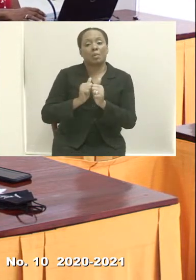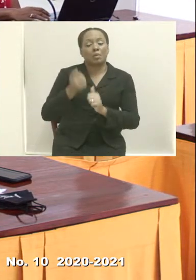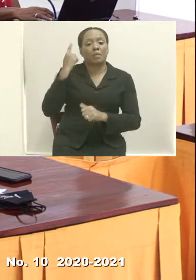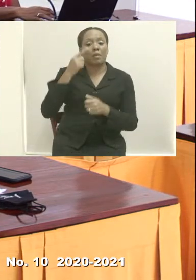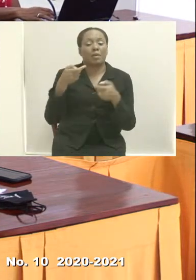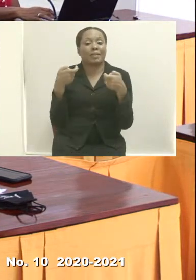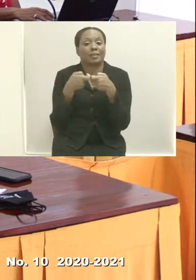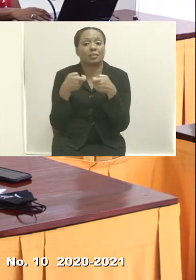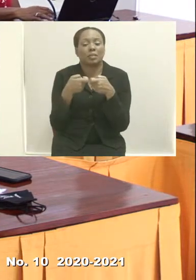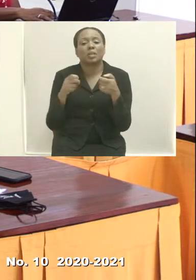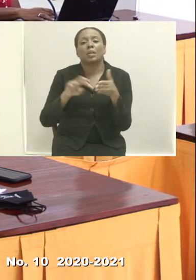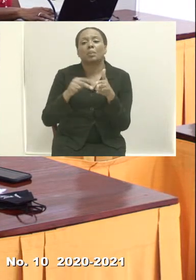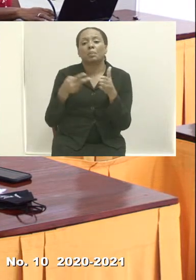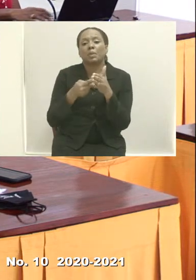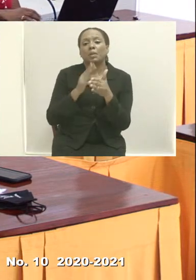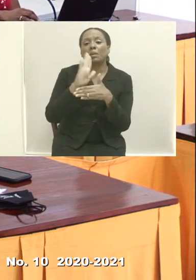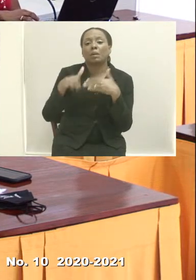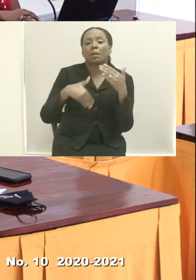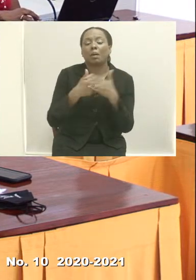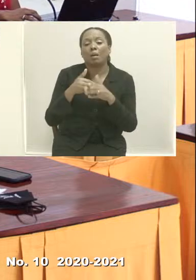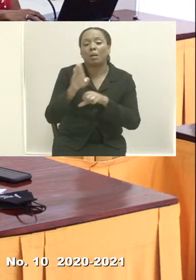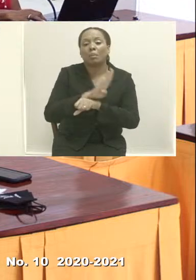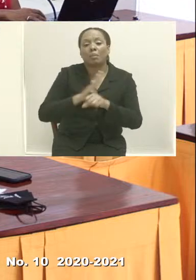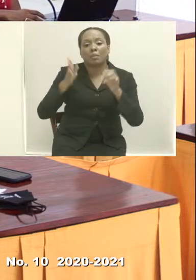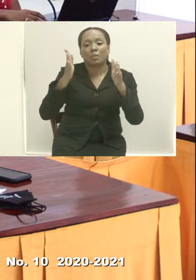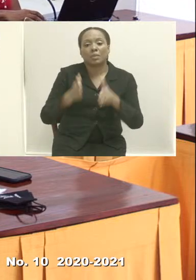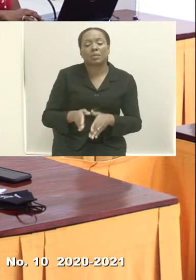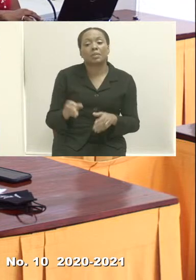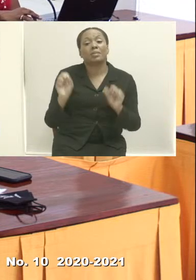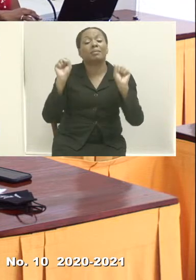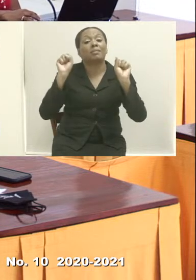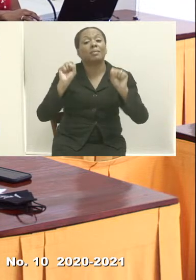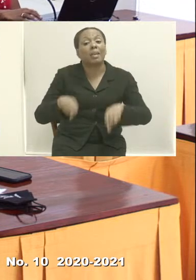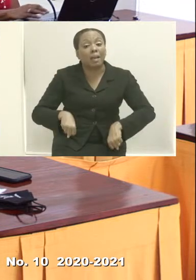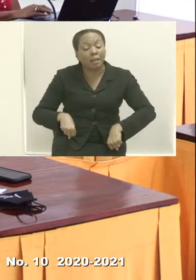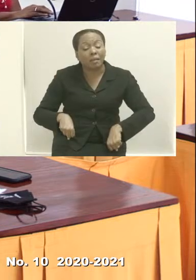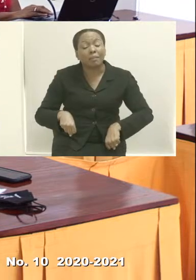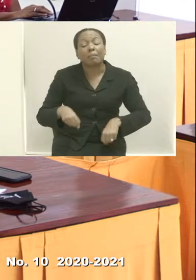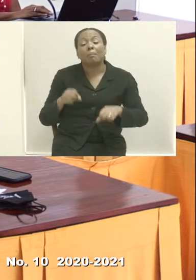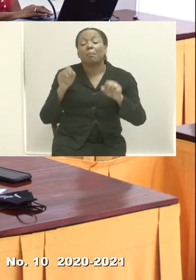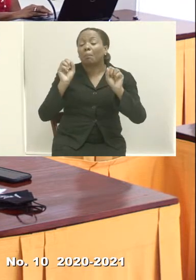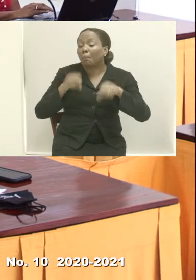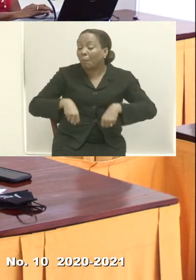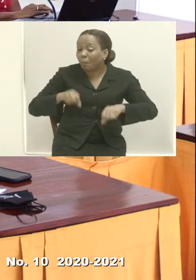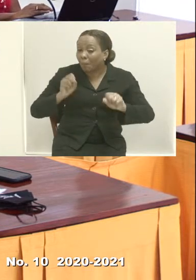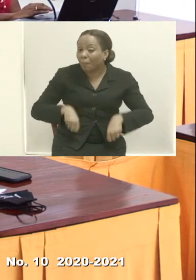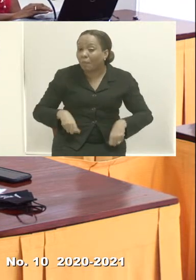every Barbadian potentially to be an independent power producer and to store